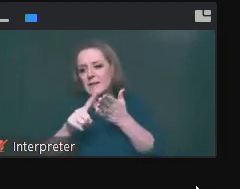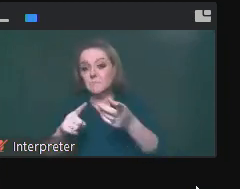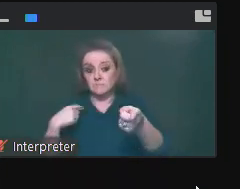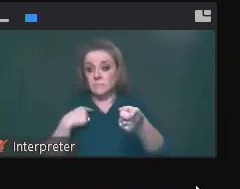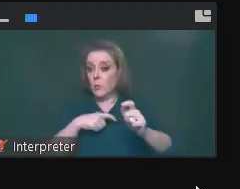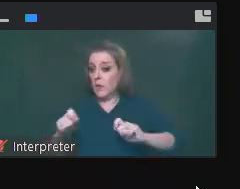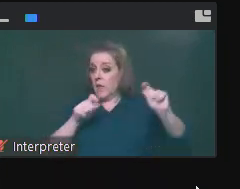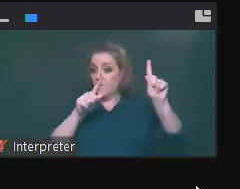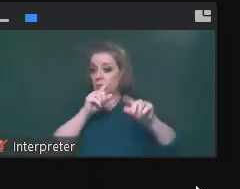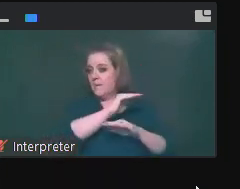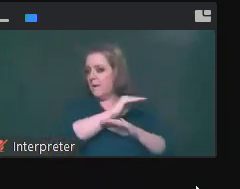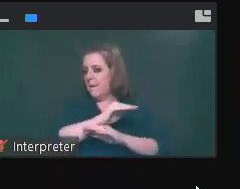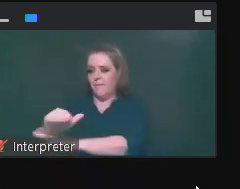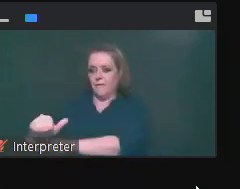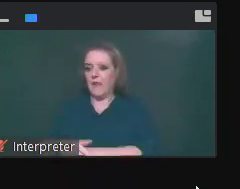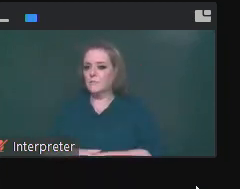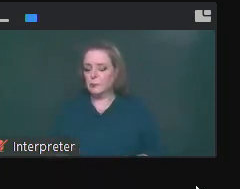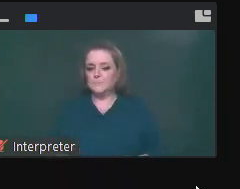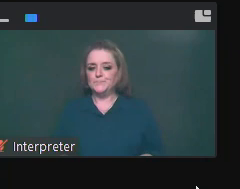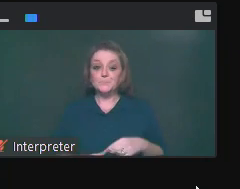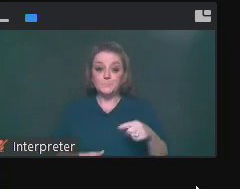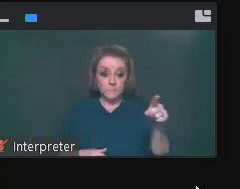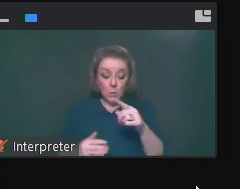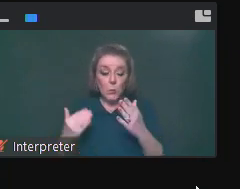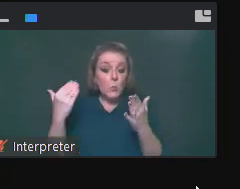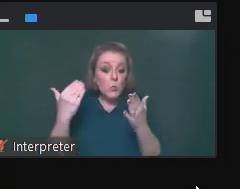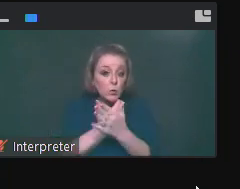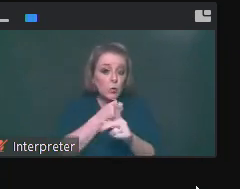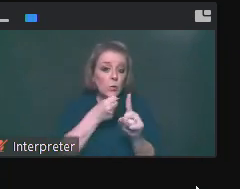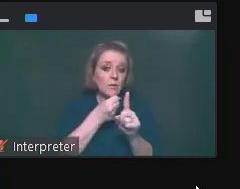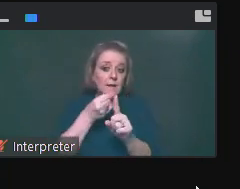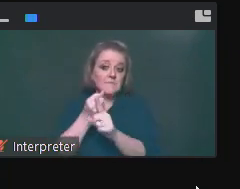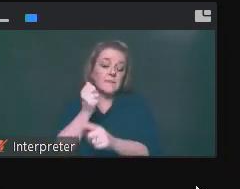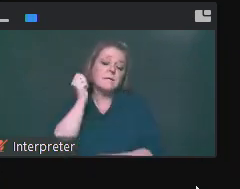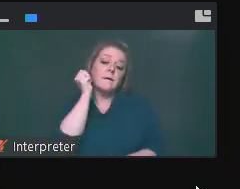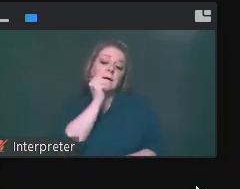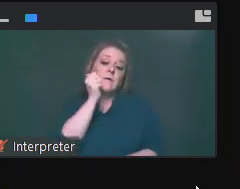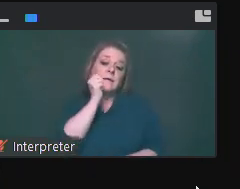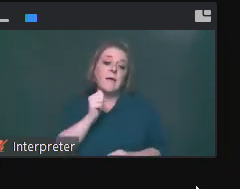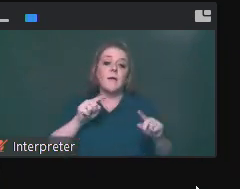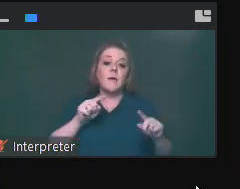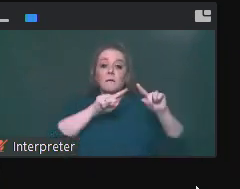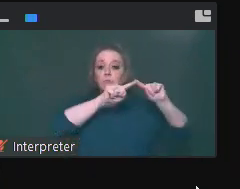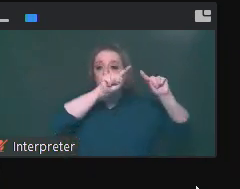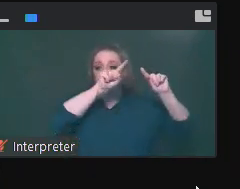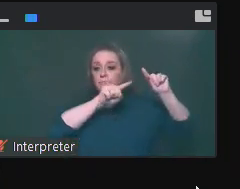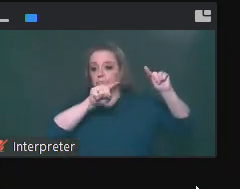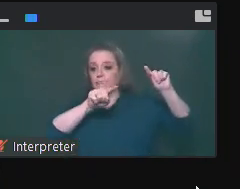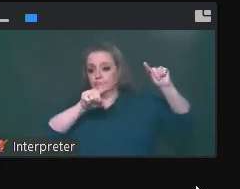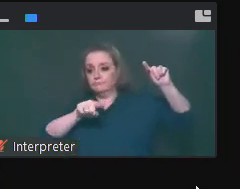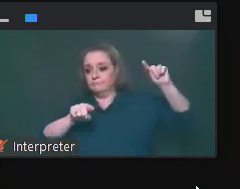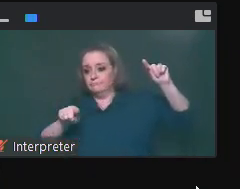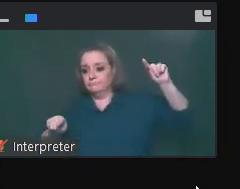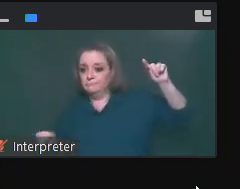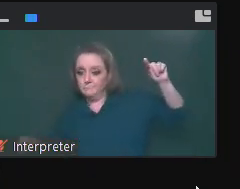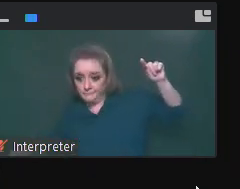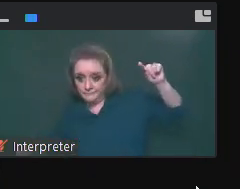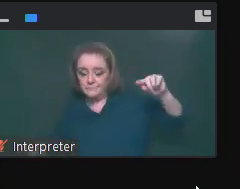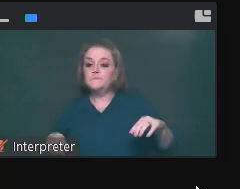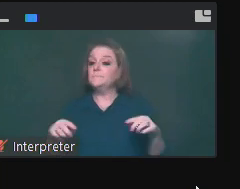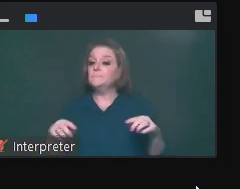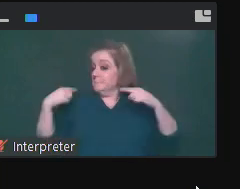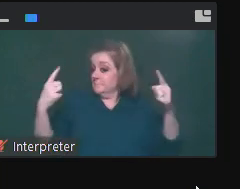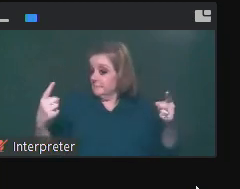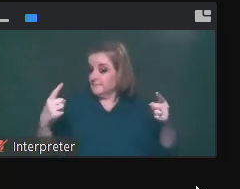late. New cases by day. So we remain, we've not had over 10